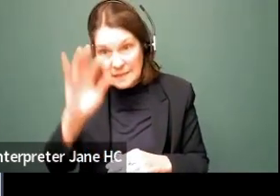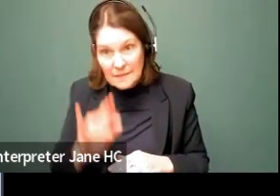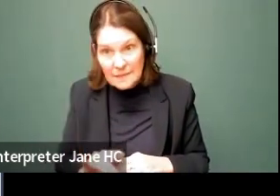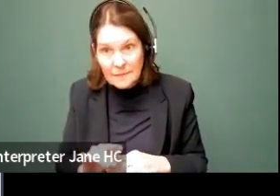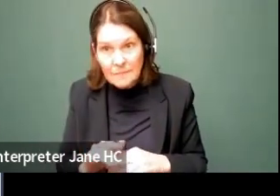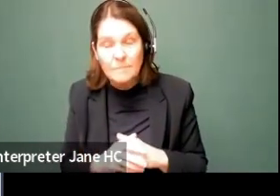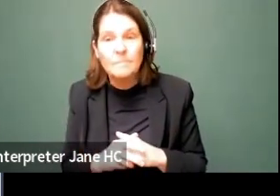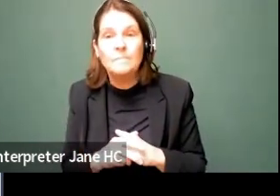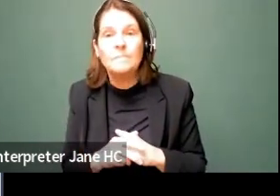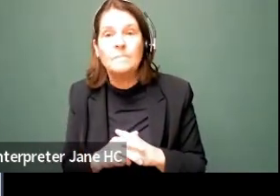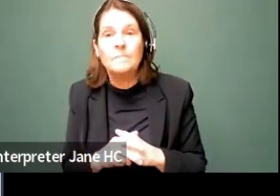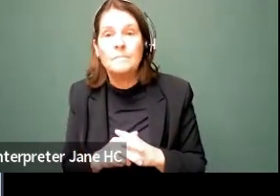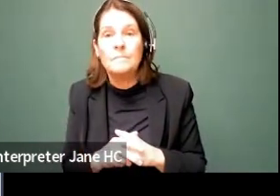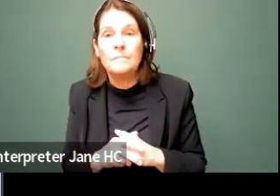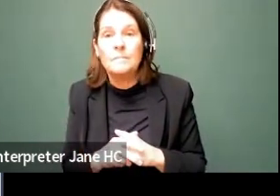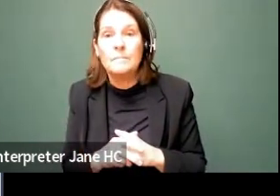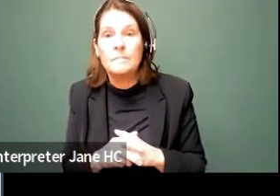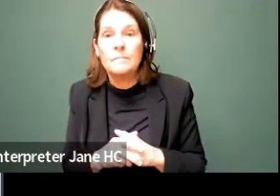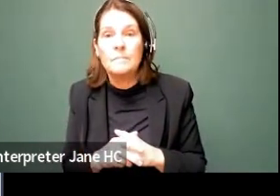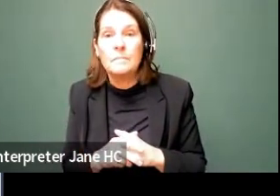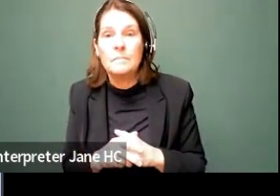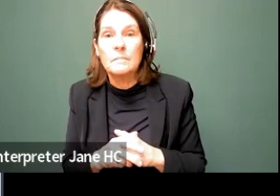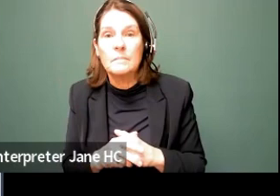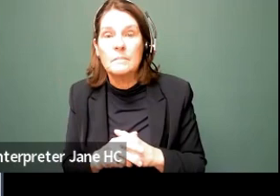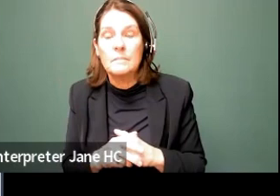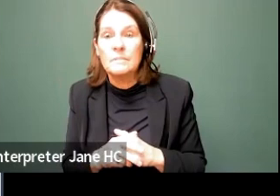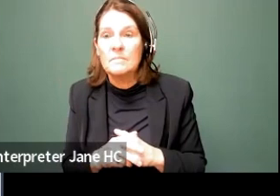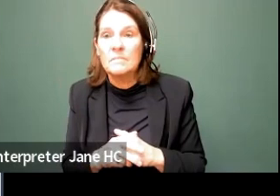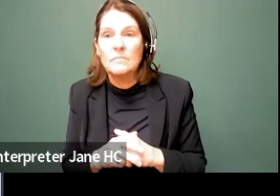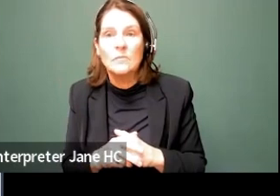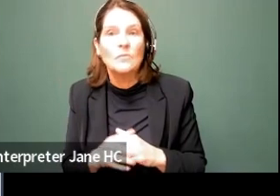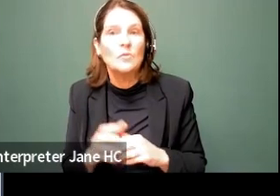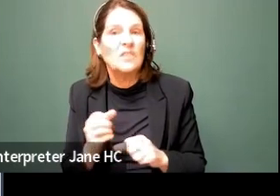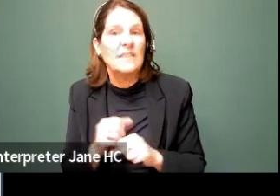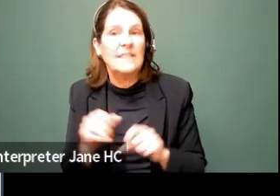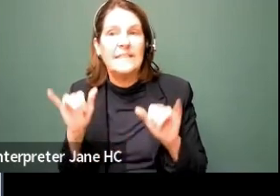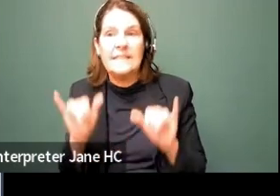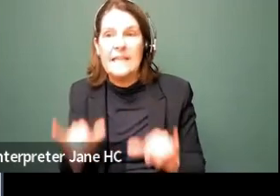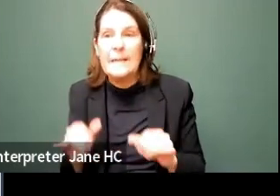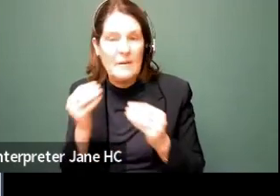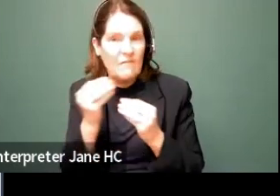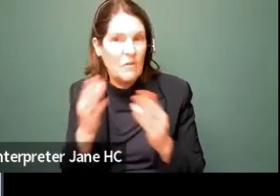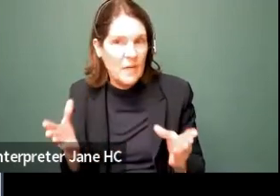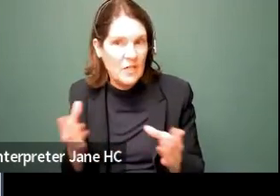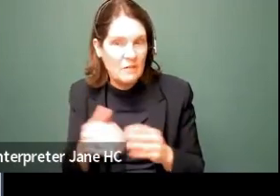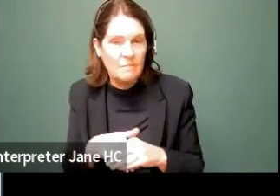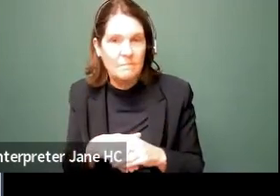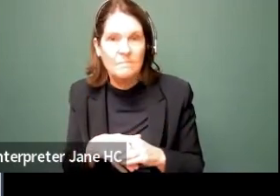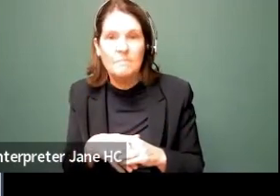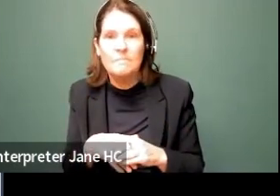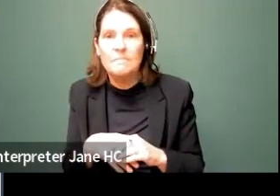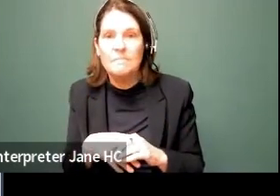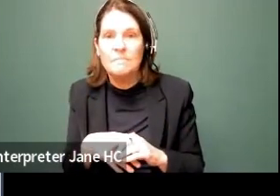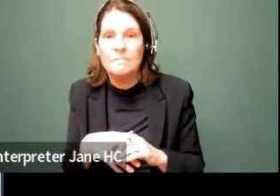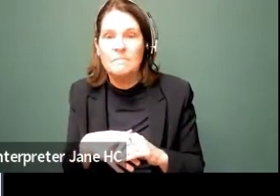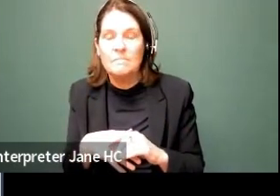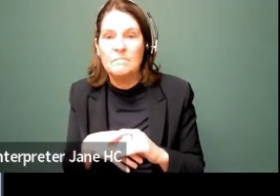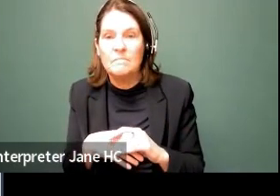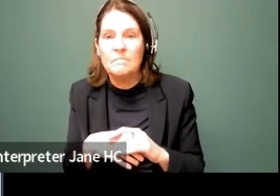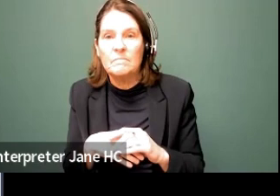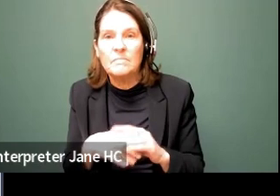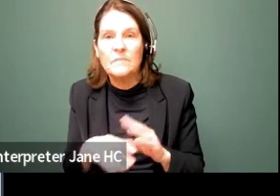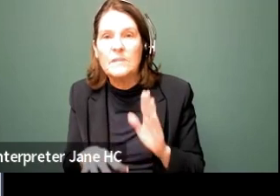and it'll pull up the same results. So for example, if we selected